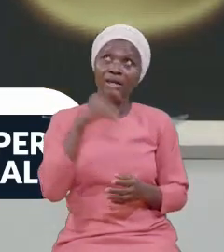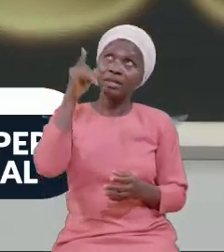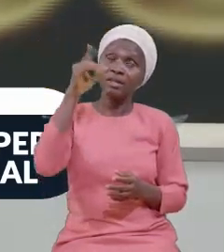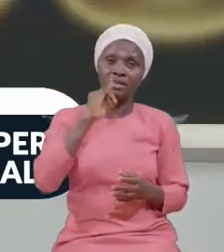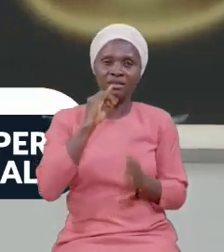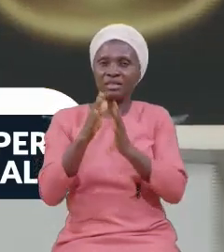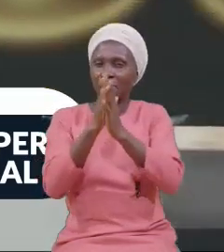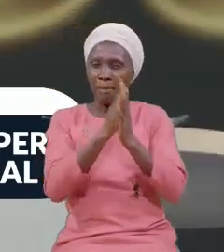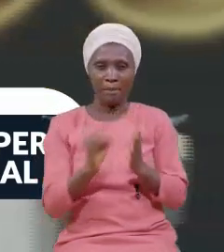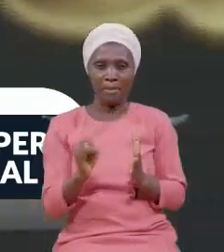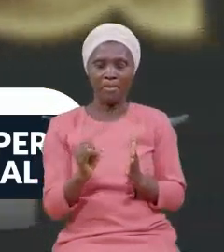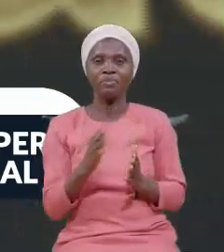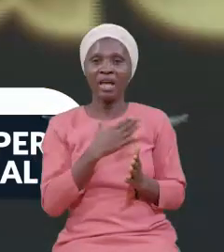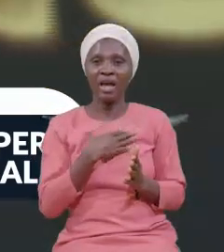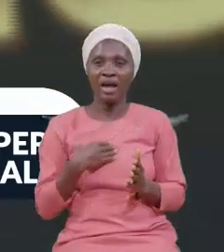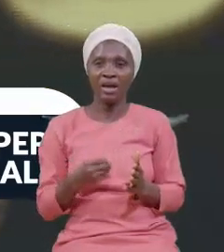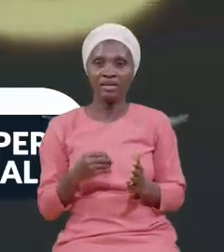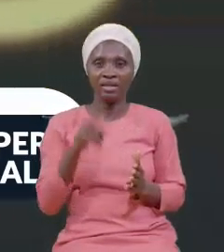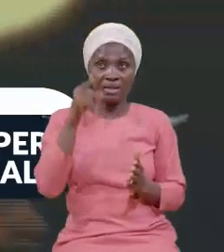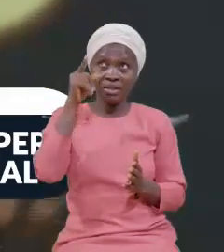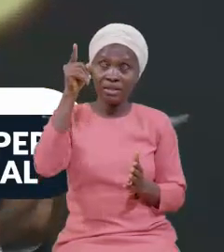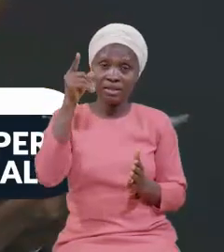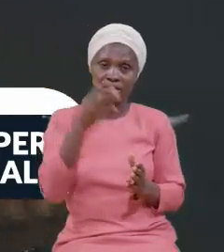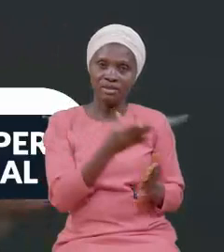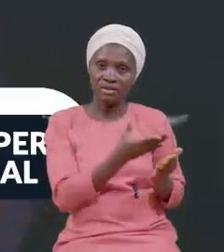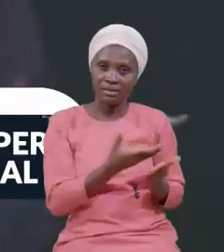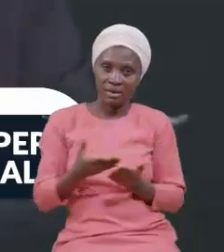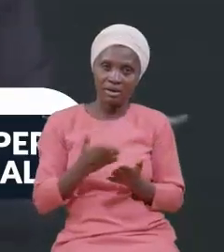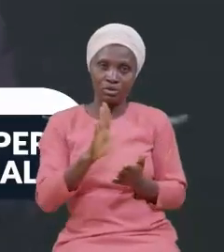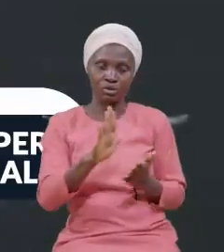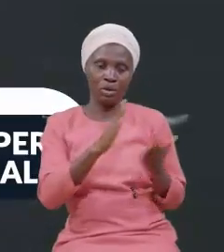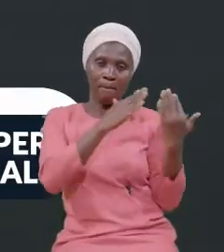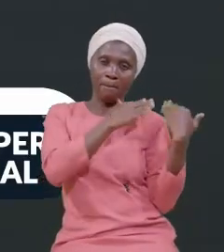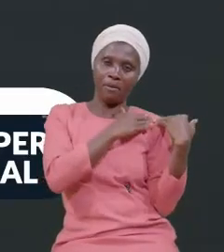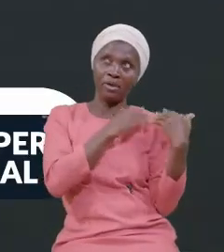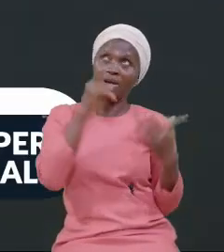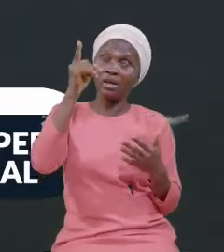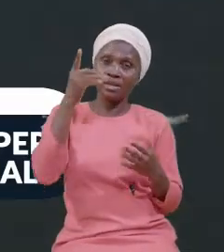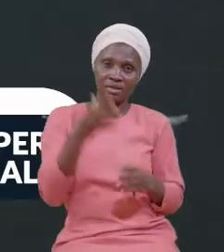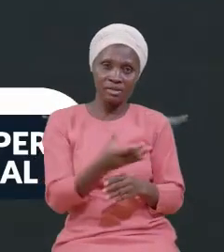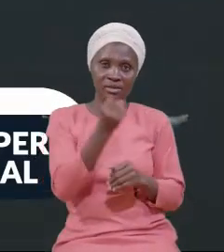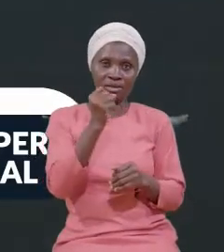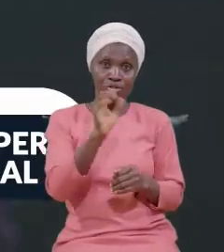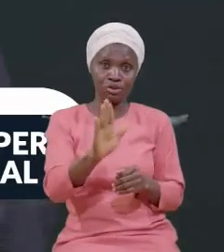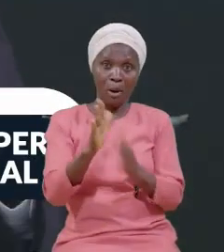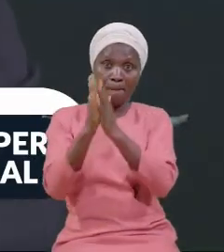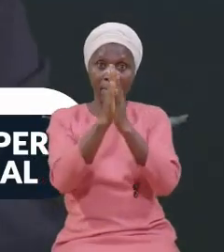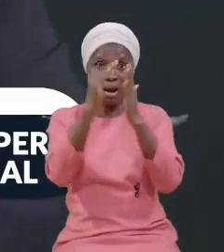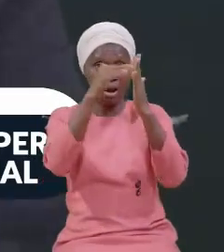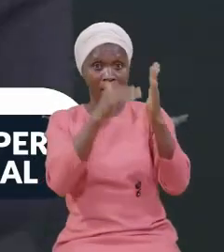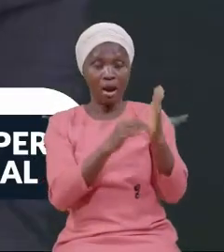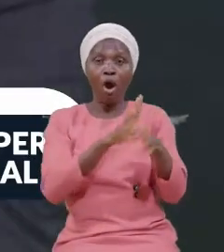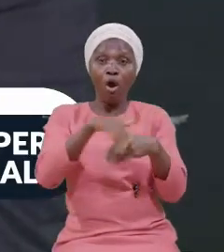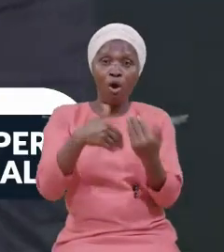It takes your burden. It takes your request. It takes all the necessities you have.